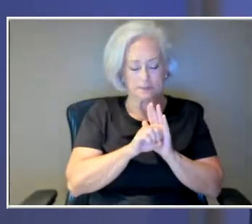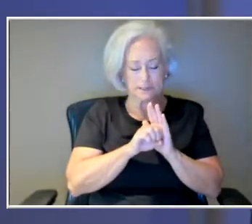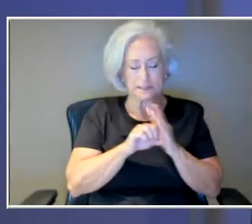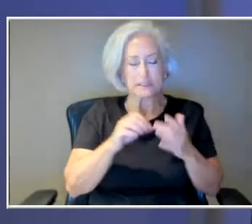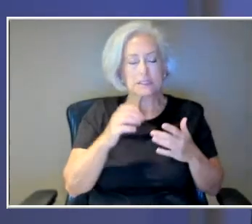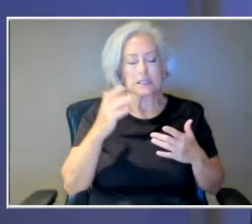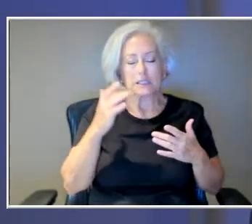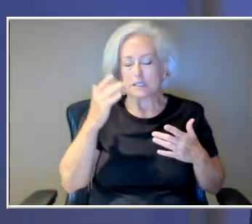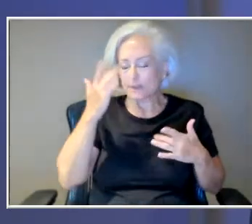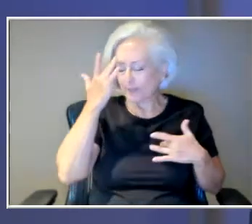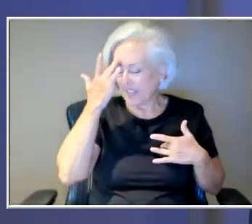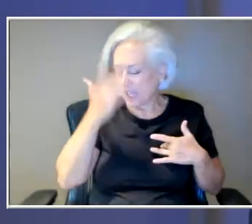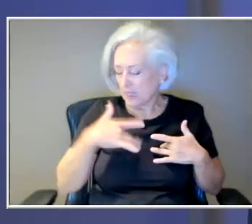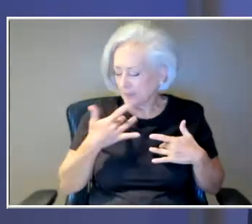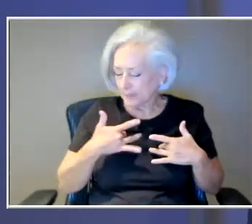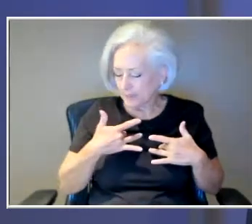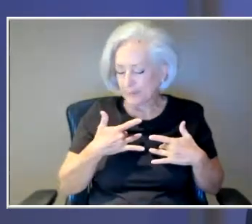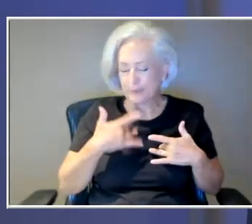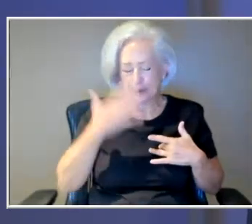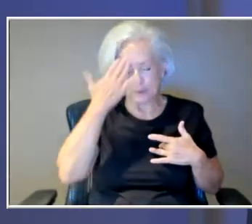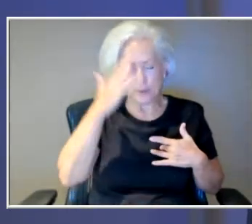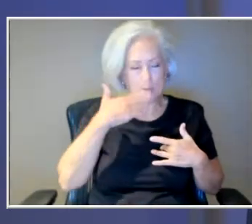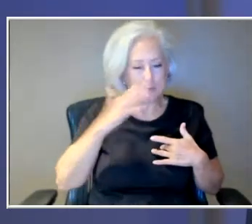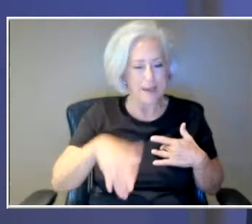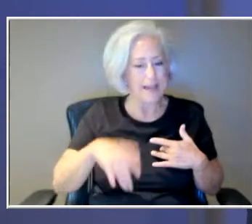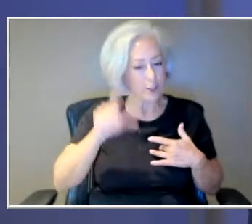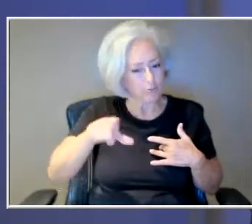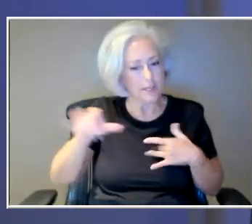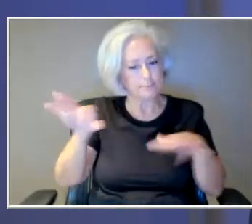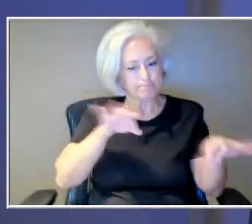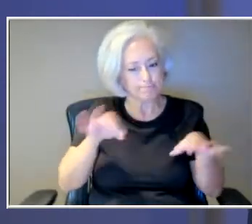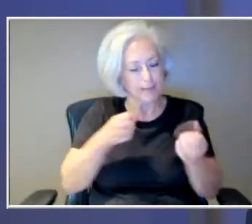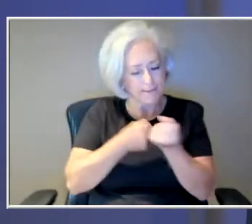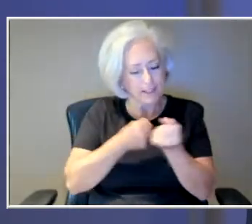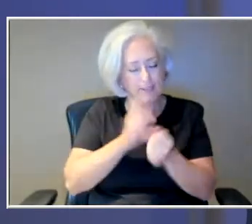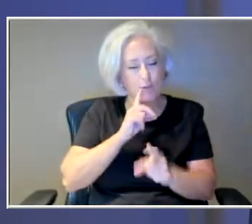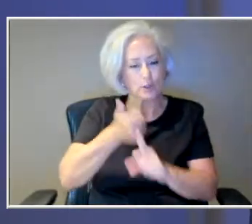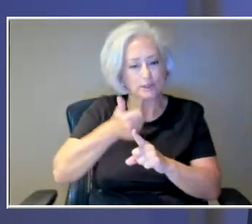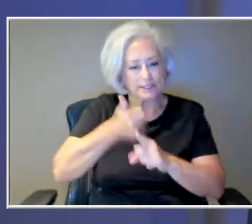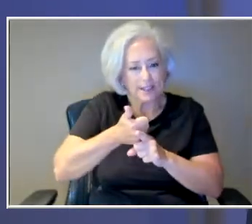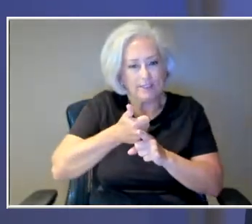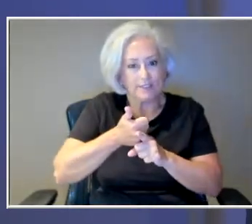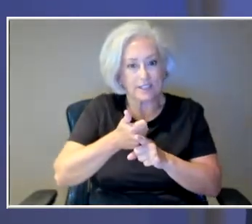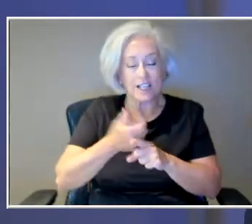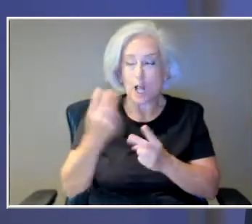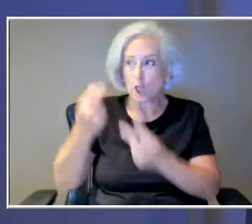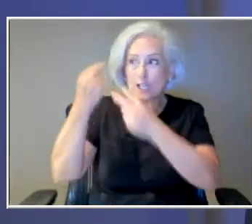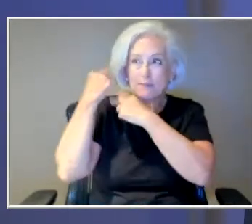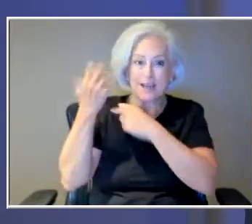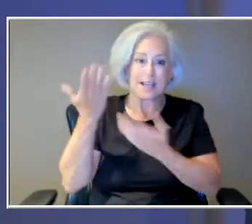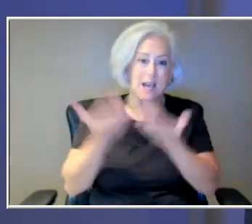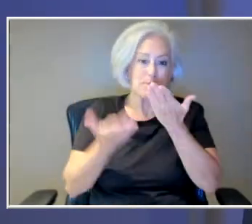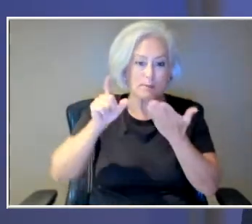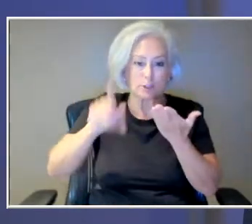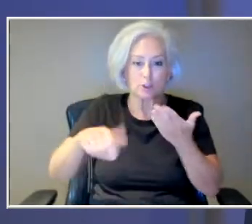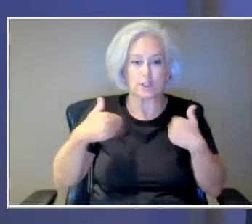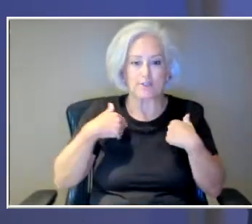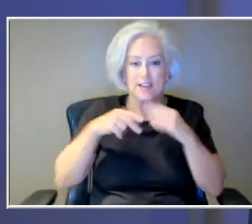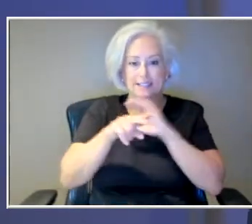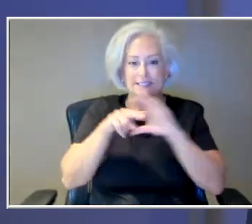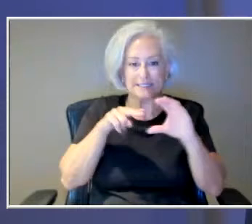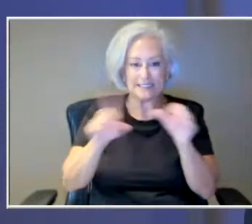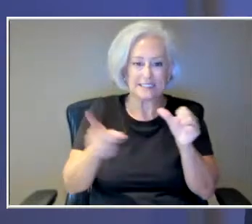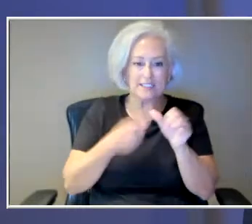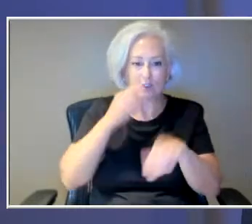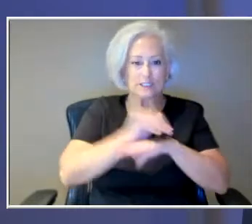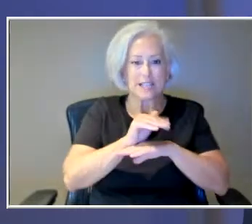to explain that. And you know, I looking back, I should have probably had that CT scan that first night and should have asked for